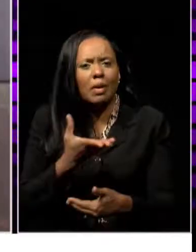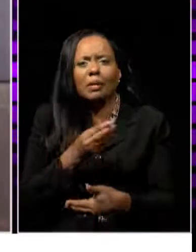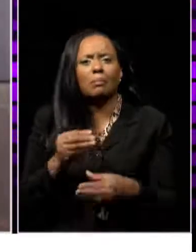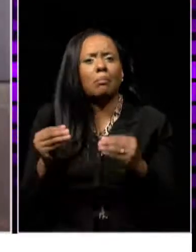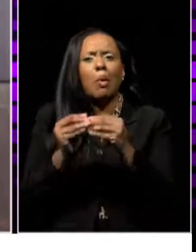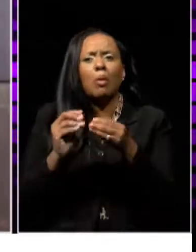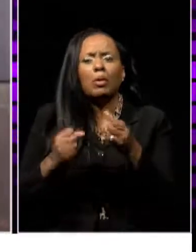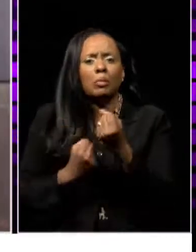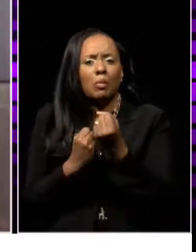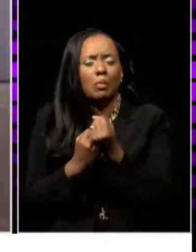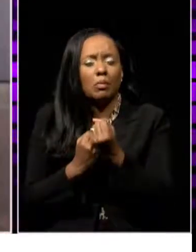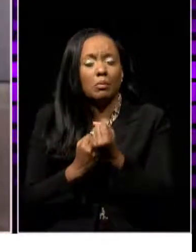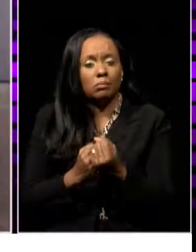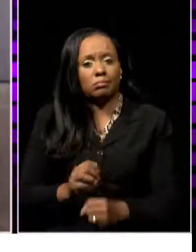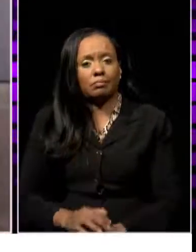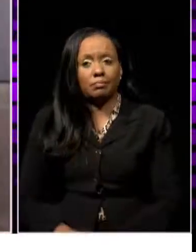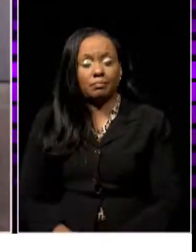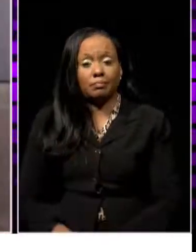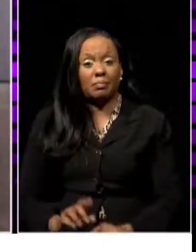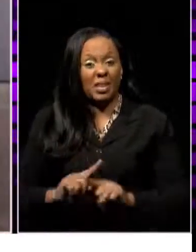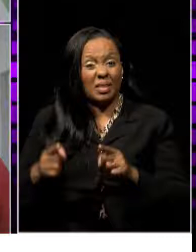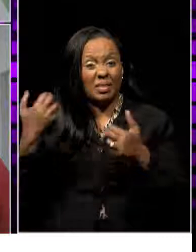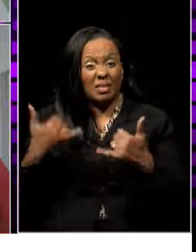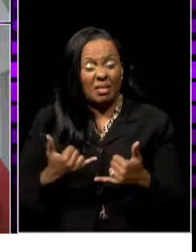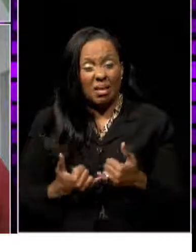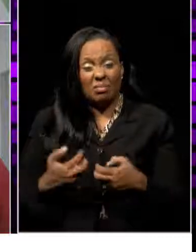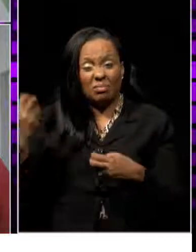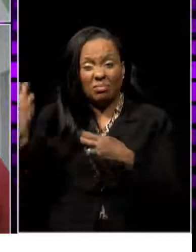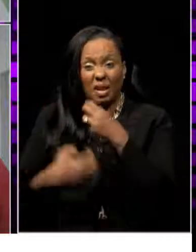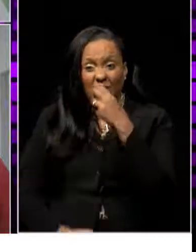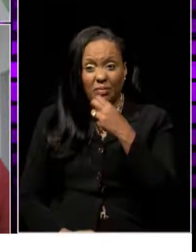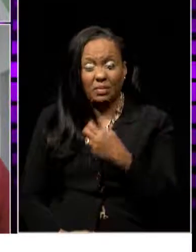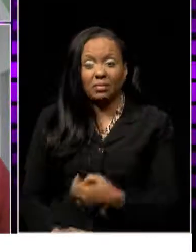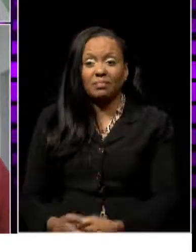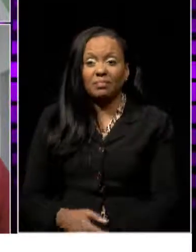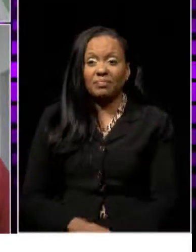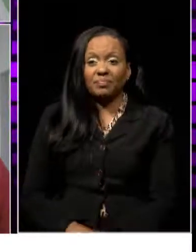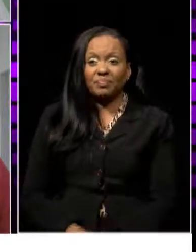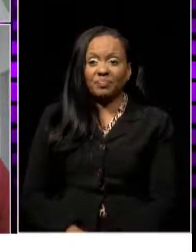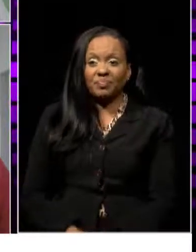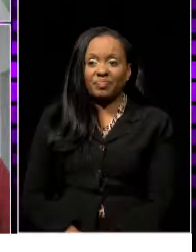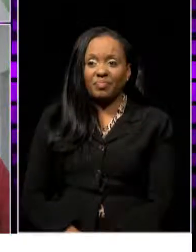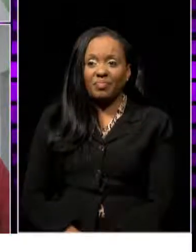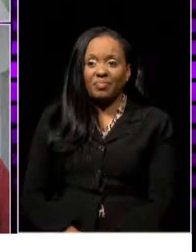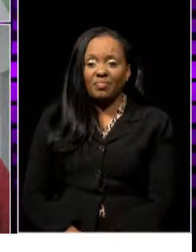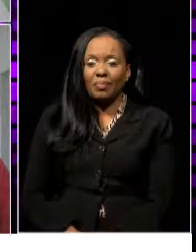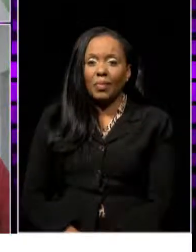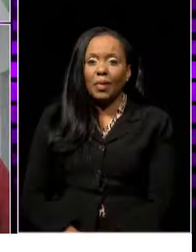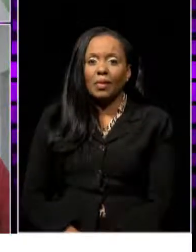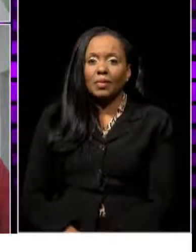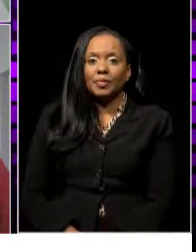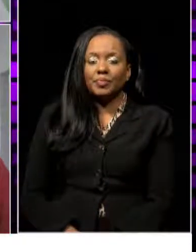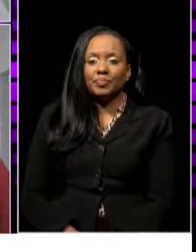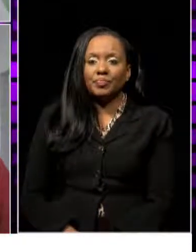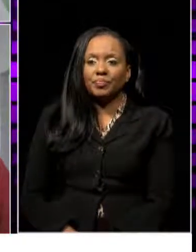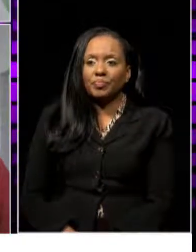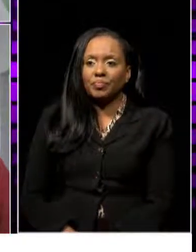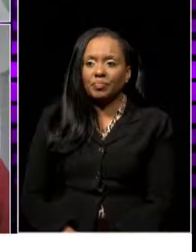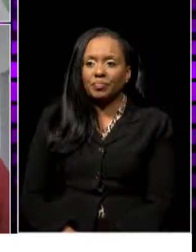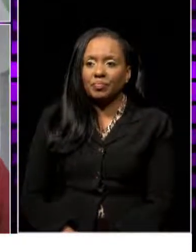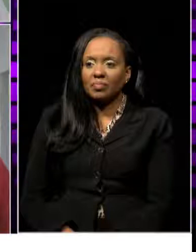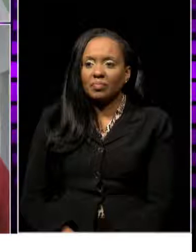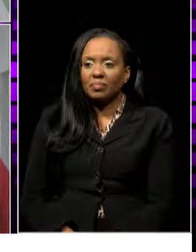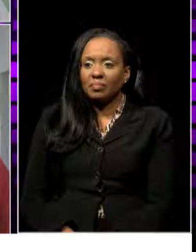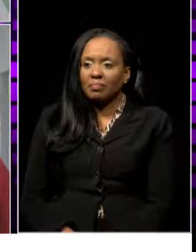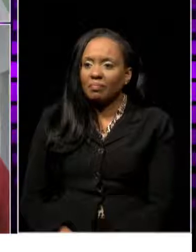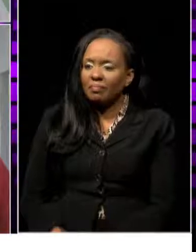it's tough right now. For me, it's tough. Yes, and Ms. Coward Canada, as the parent on the panel,